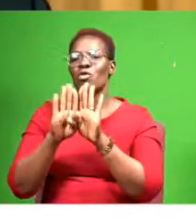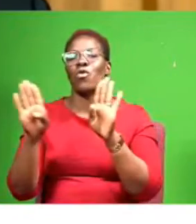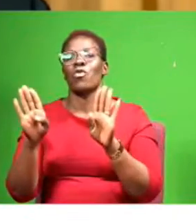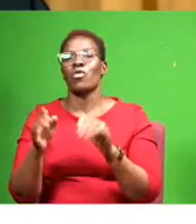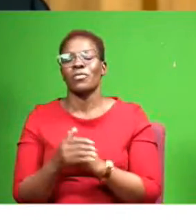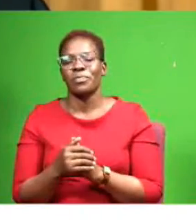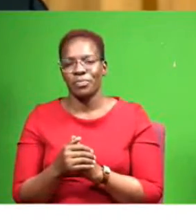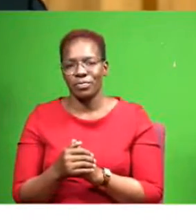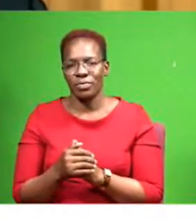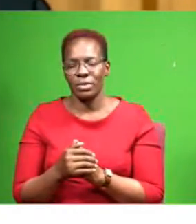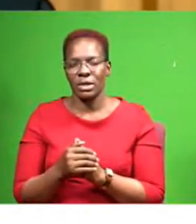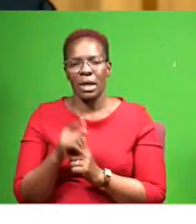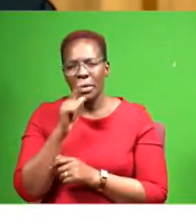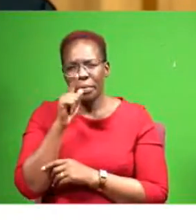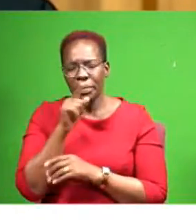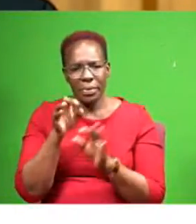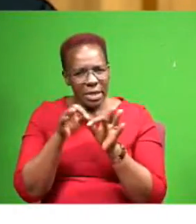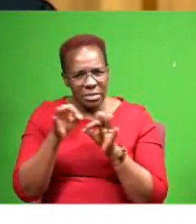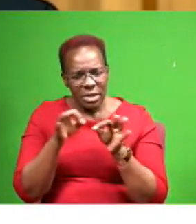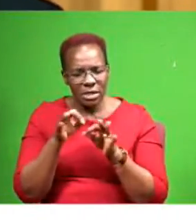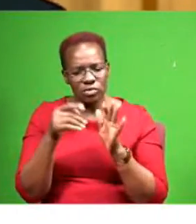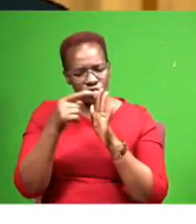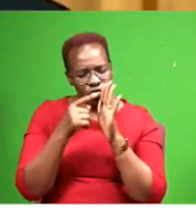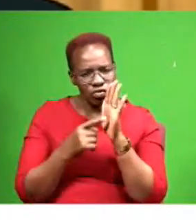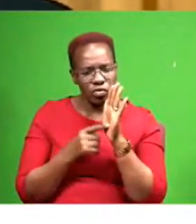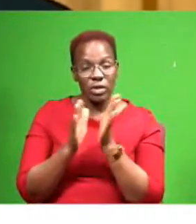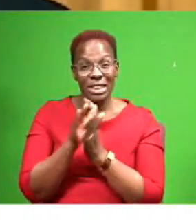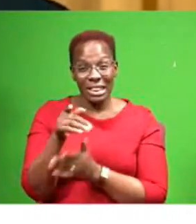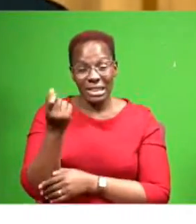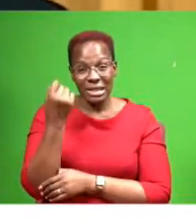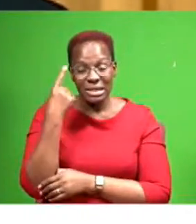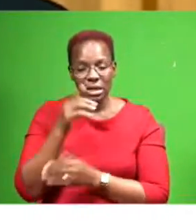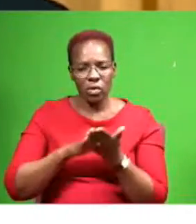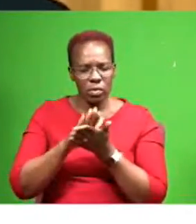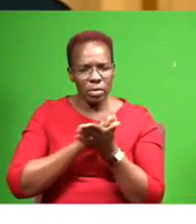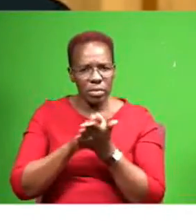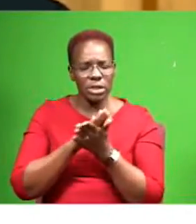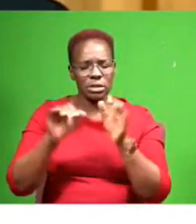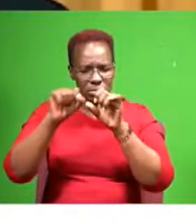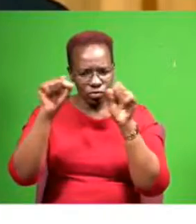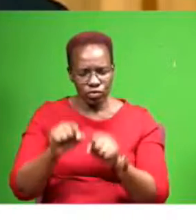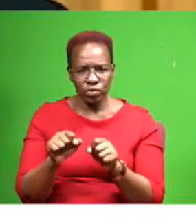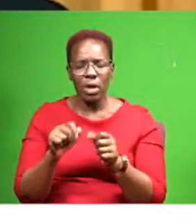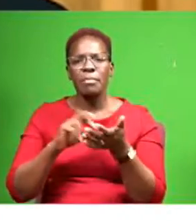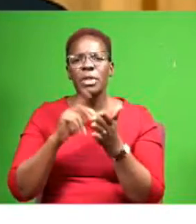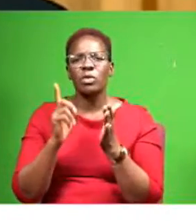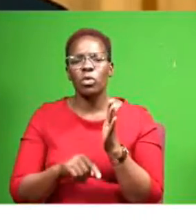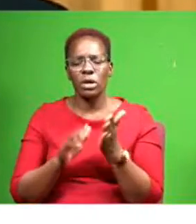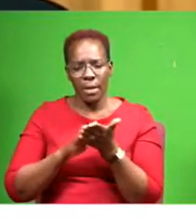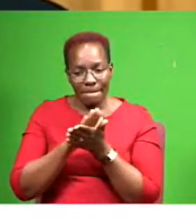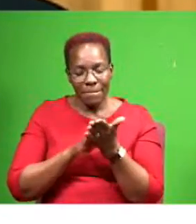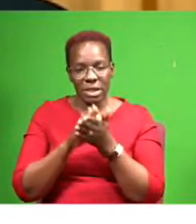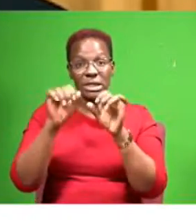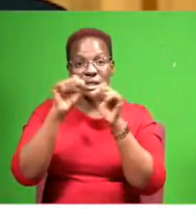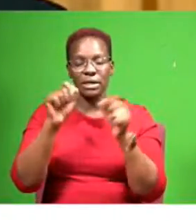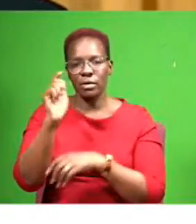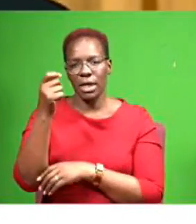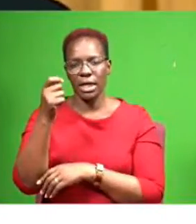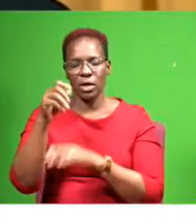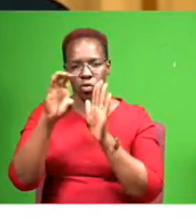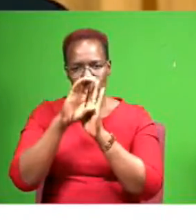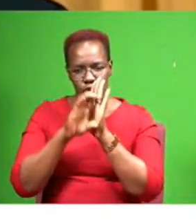A strict interpretation of the basic structure doctrine with this understanding of the basic structure would mean that the basic structure of the Kenya